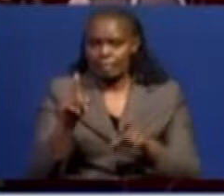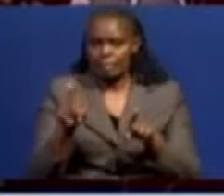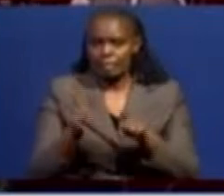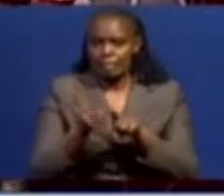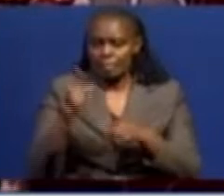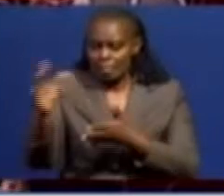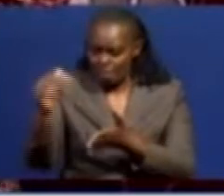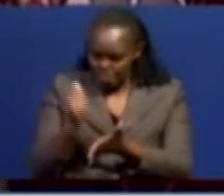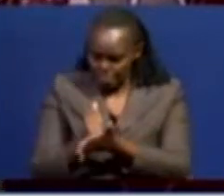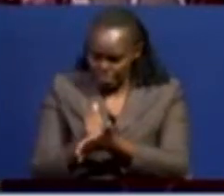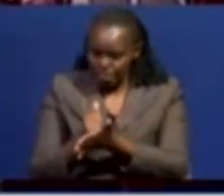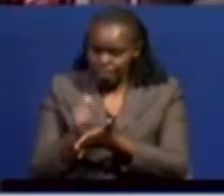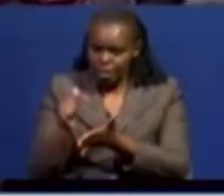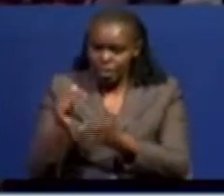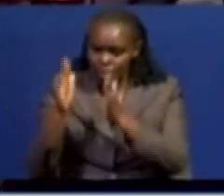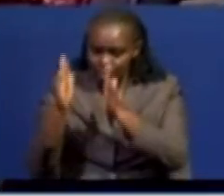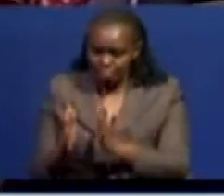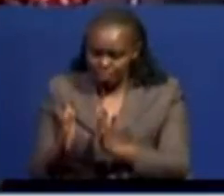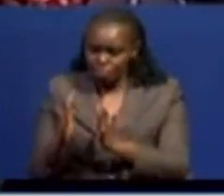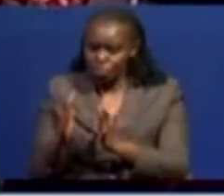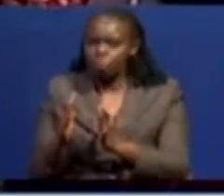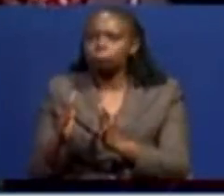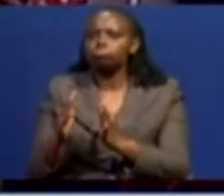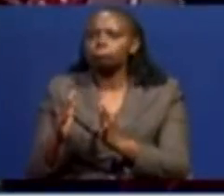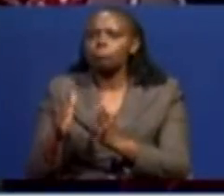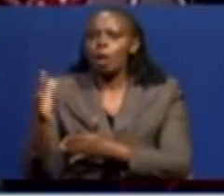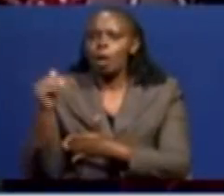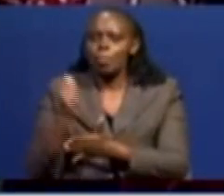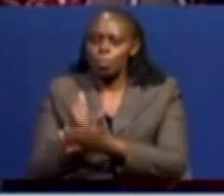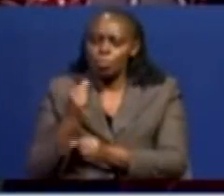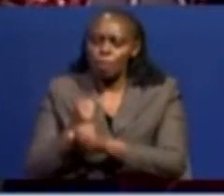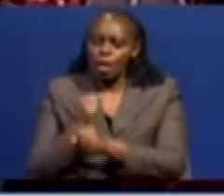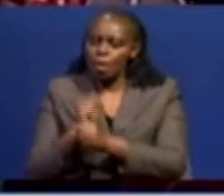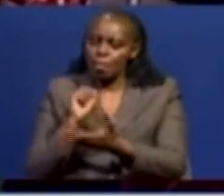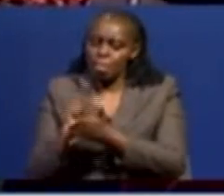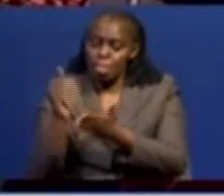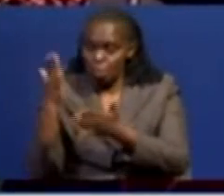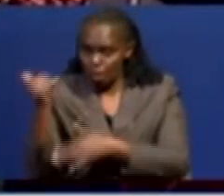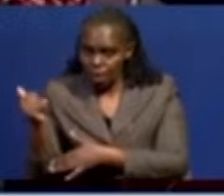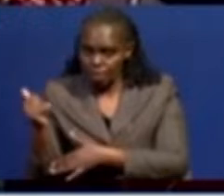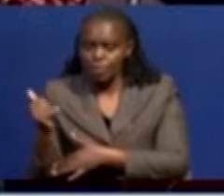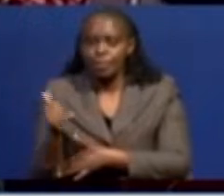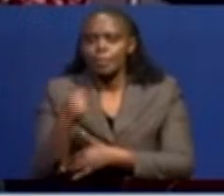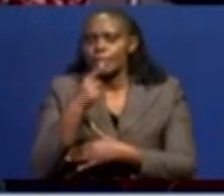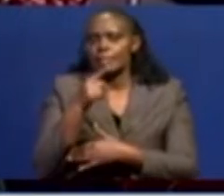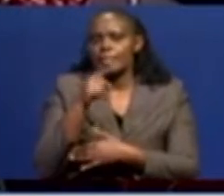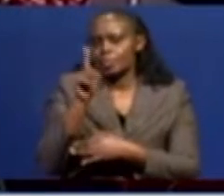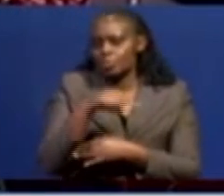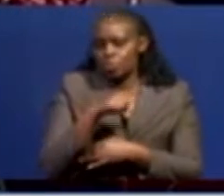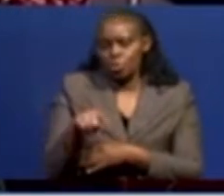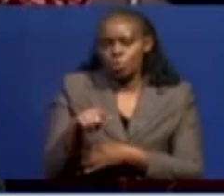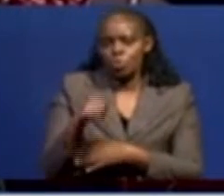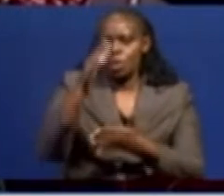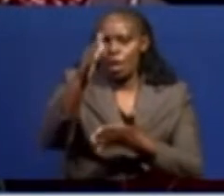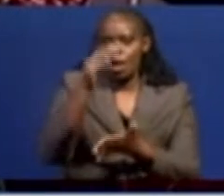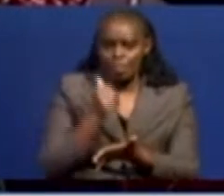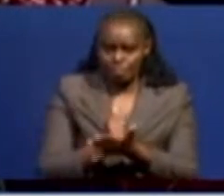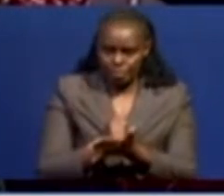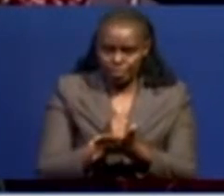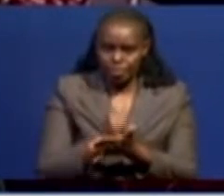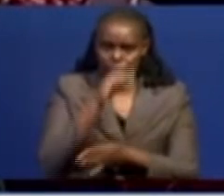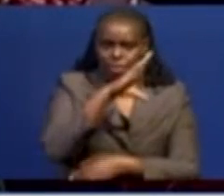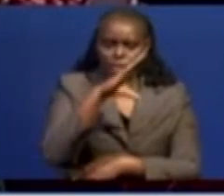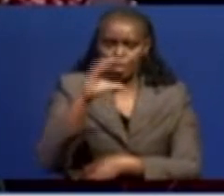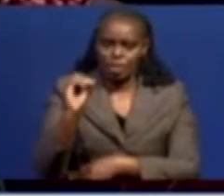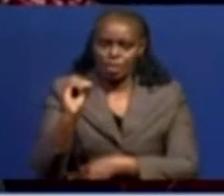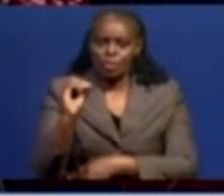the revocation of the appointment? I'm calling it an illegal revocation because the